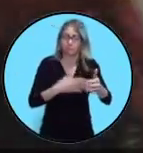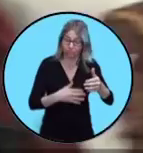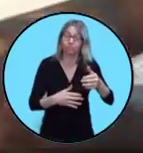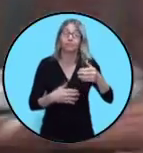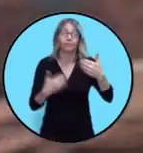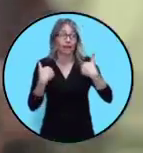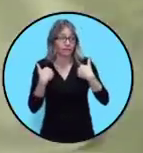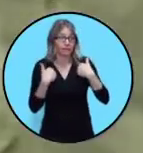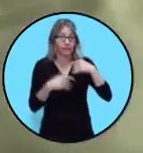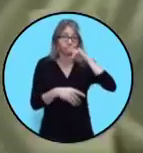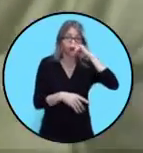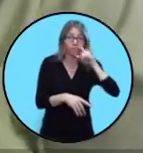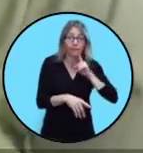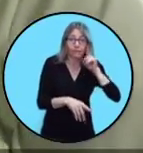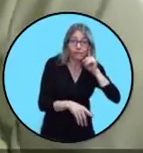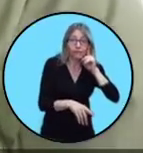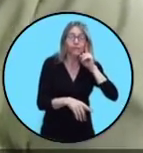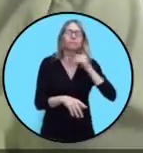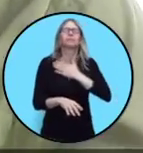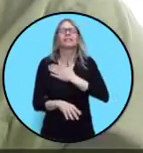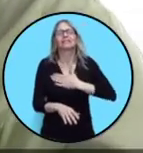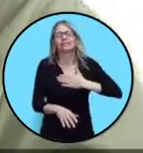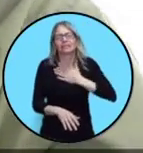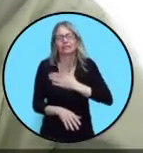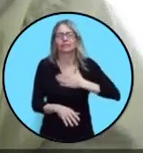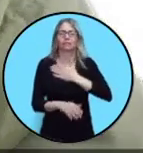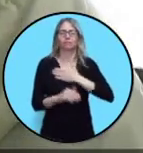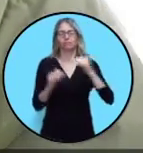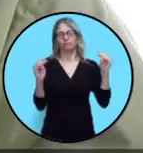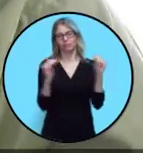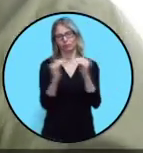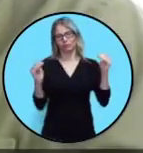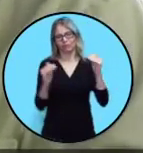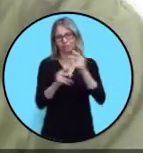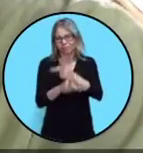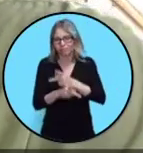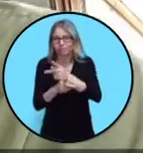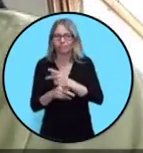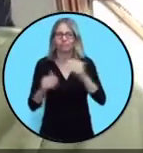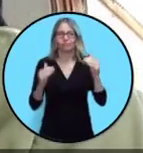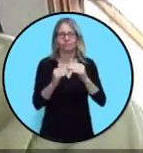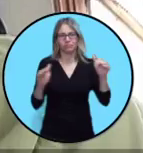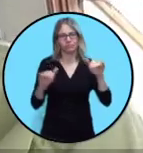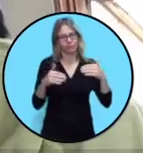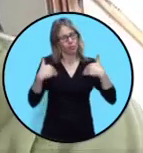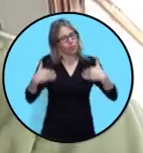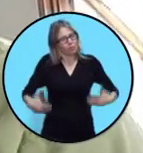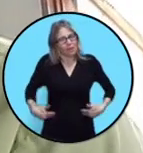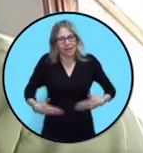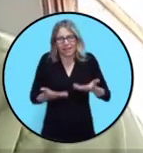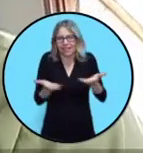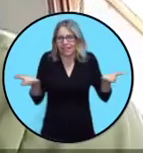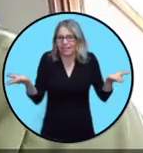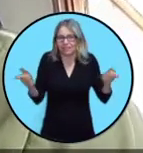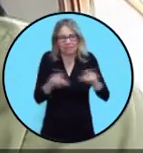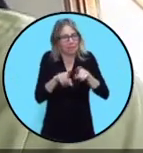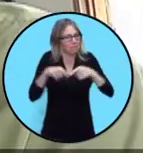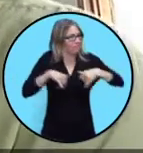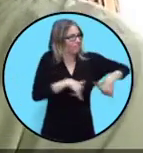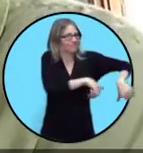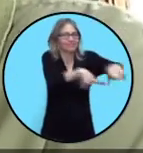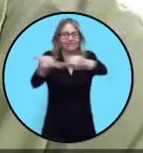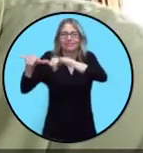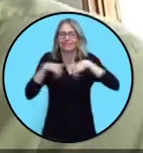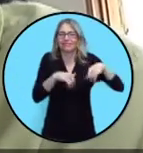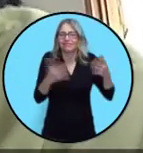to be, if you have a child who is deaf mute, please treat them equally. They're